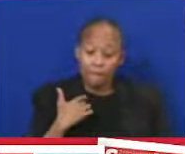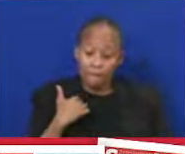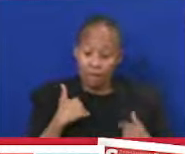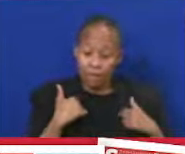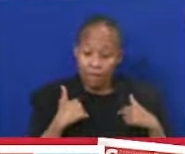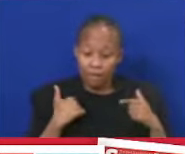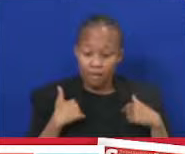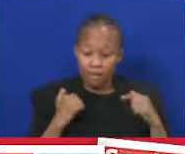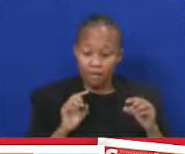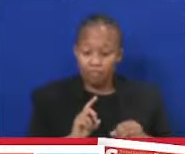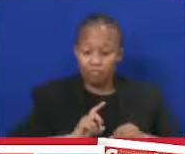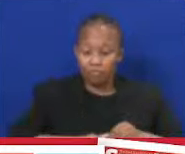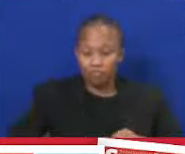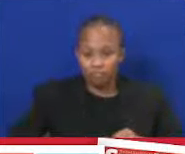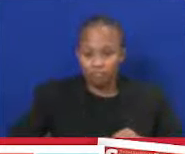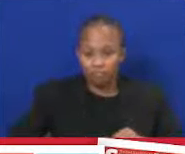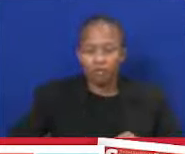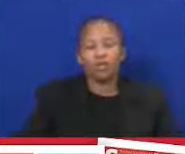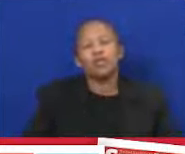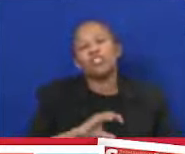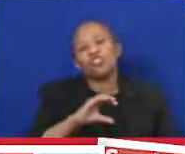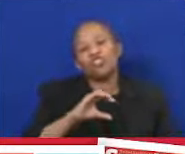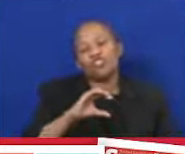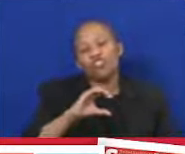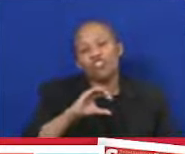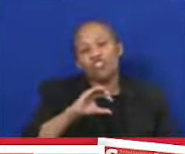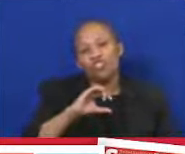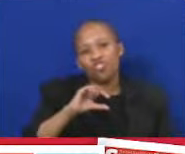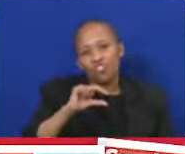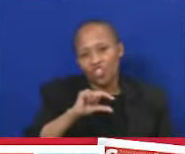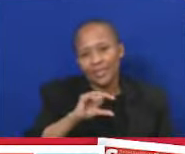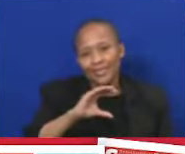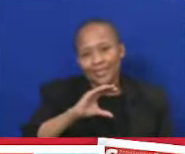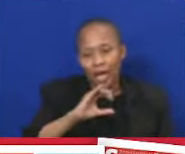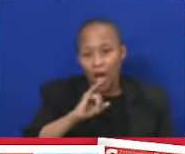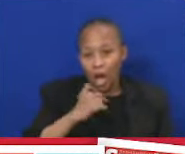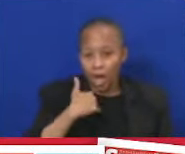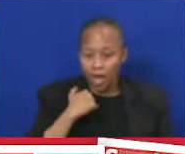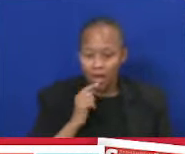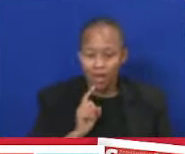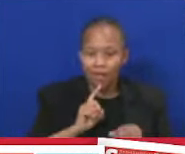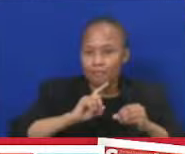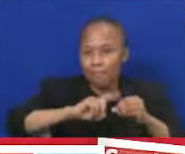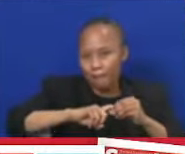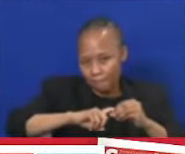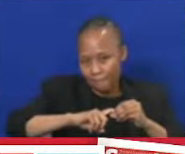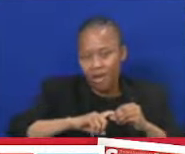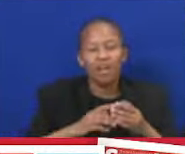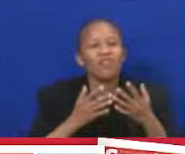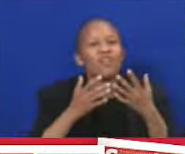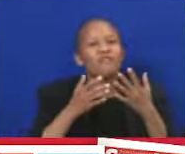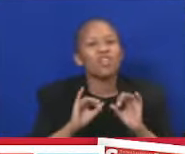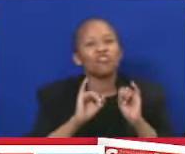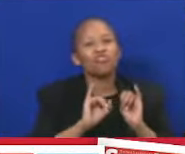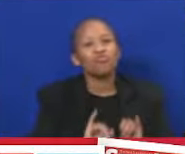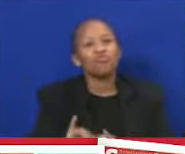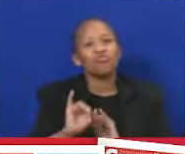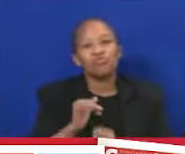Ops, I was introduced to two detectives by my